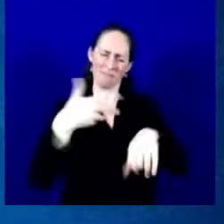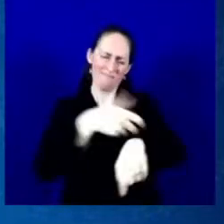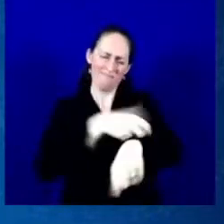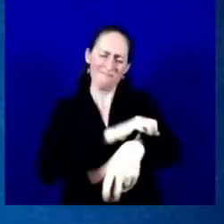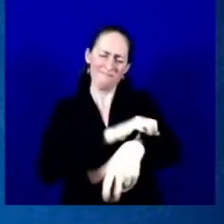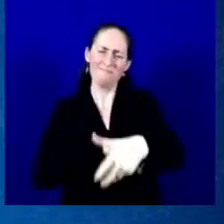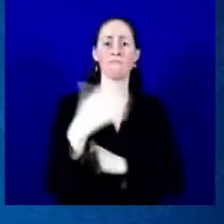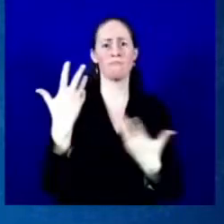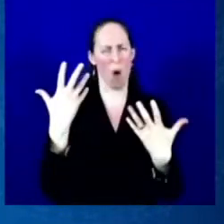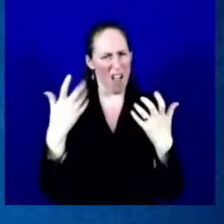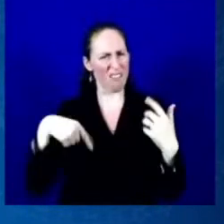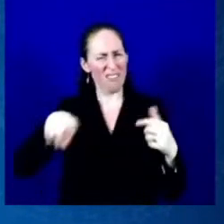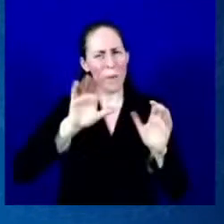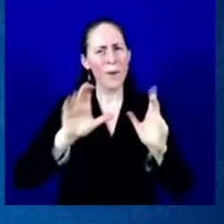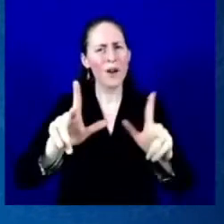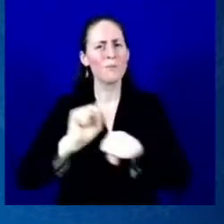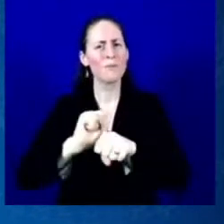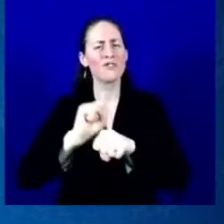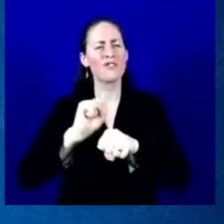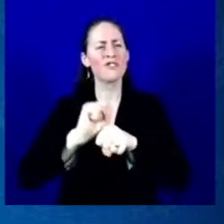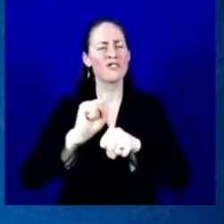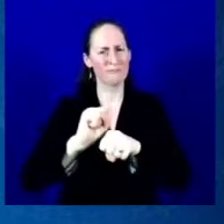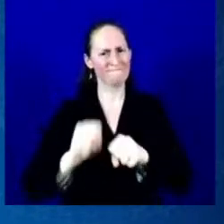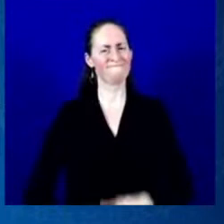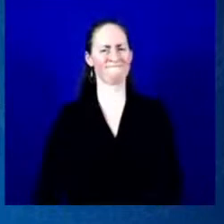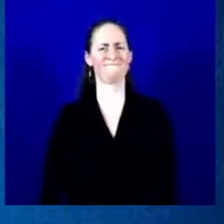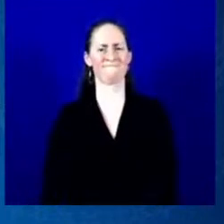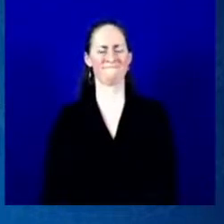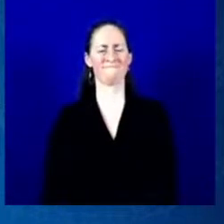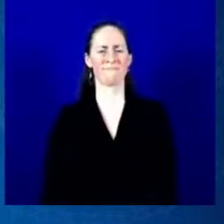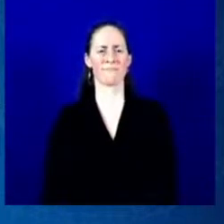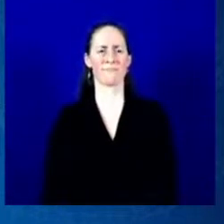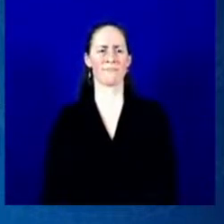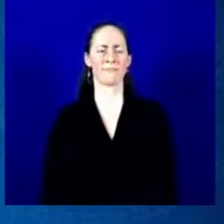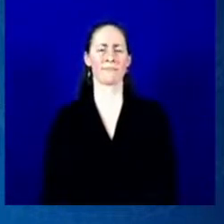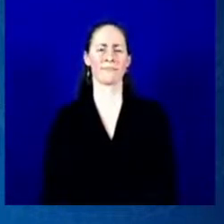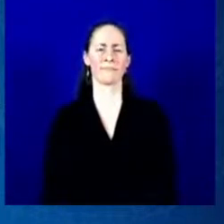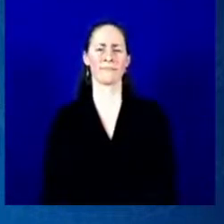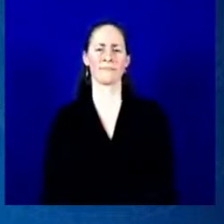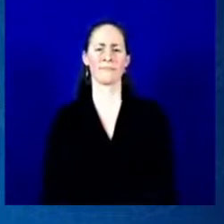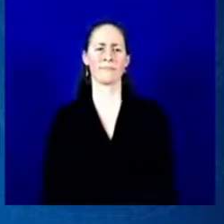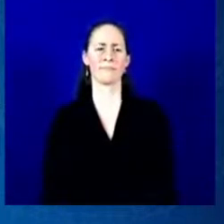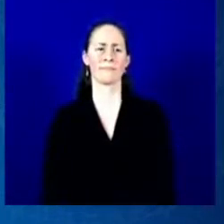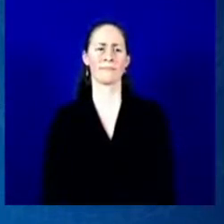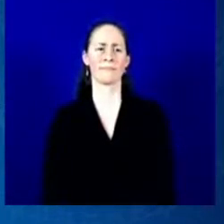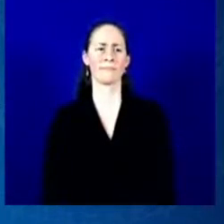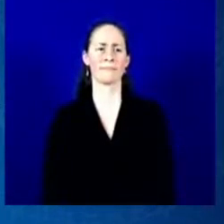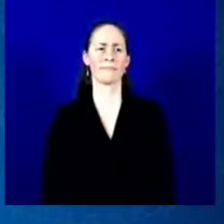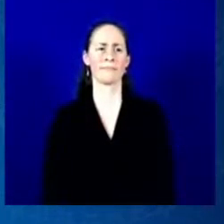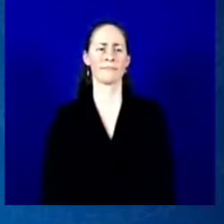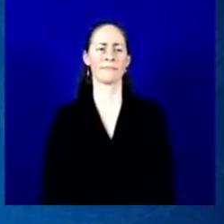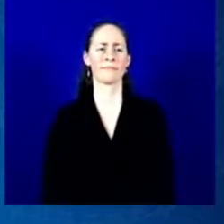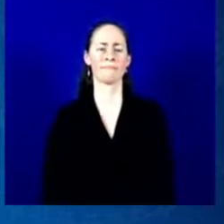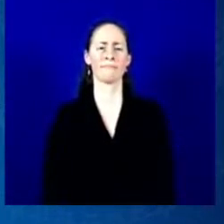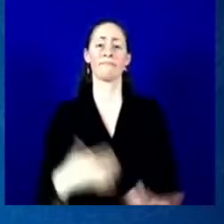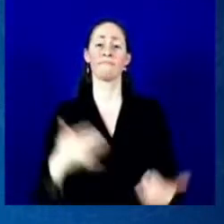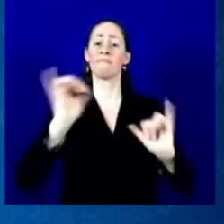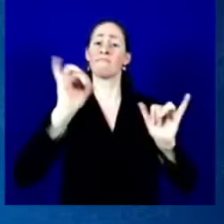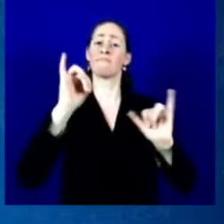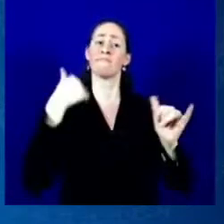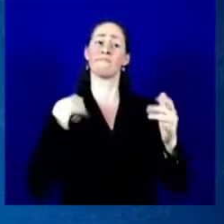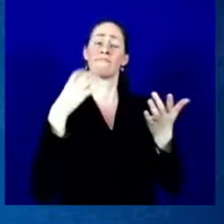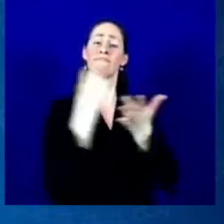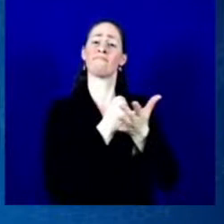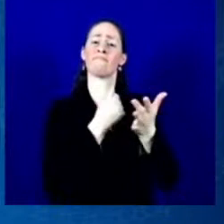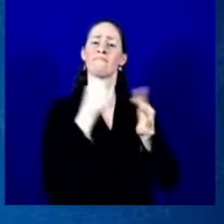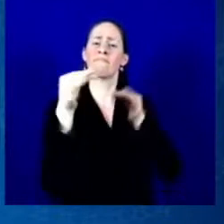Congress my plan before we got into the deep discussions. I'd like to meet with those who